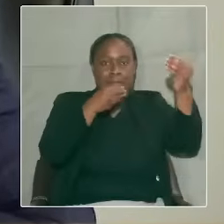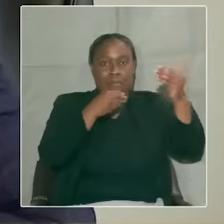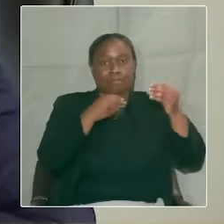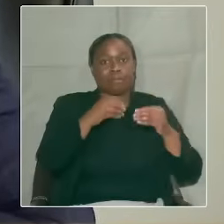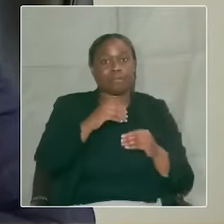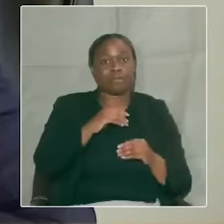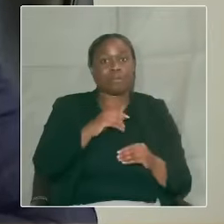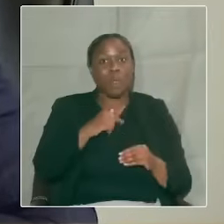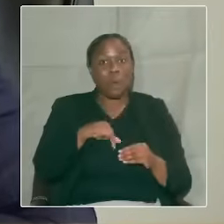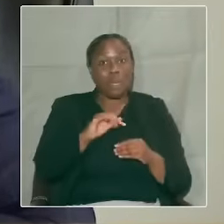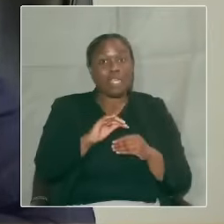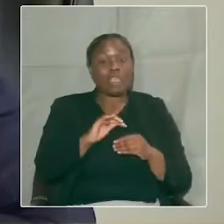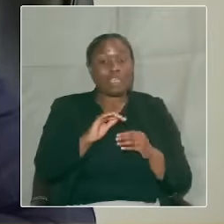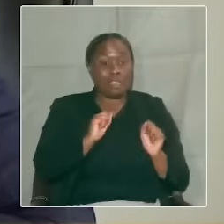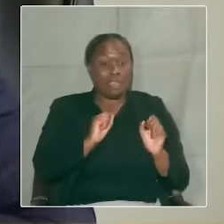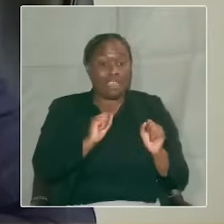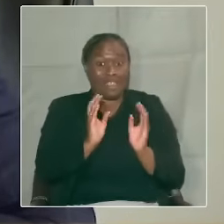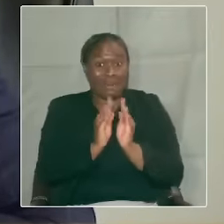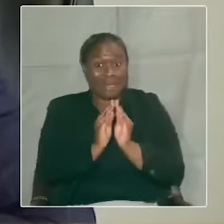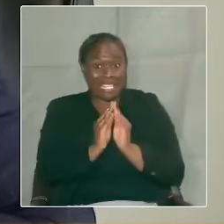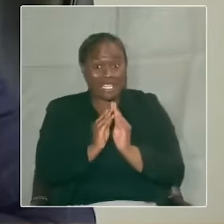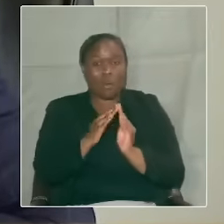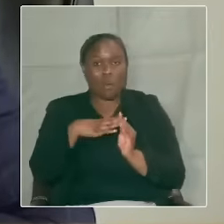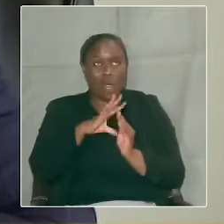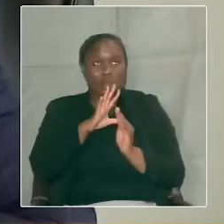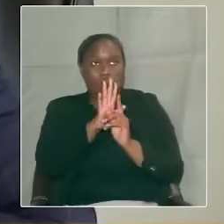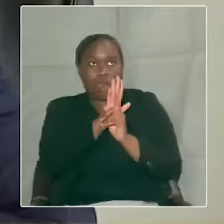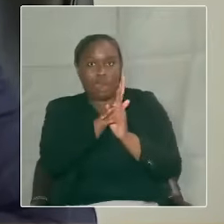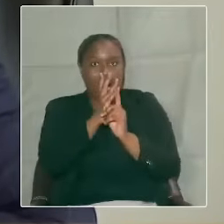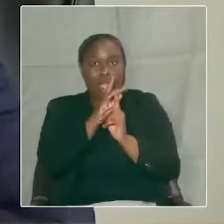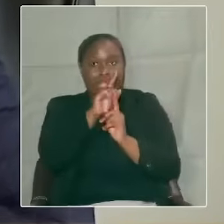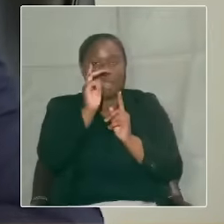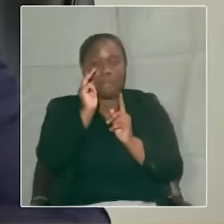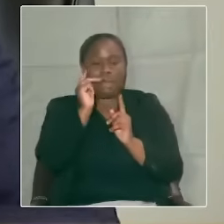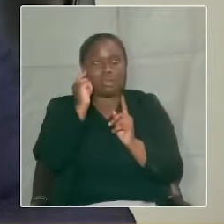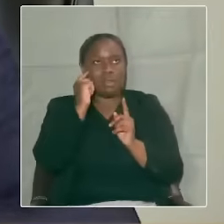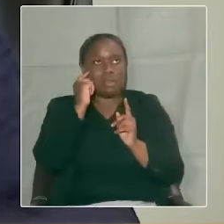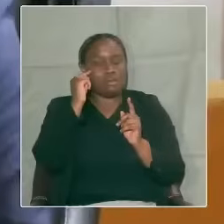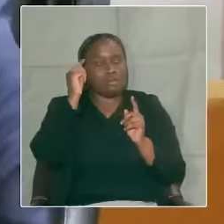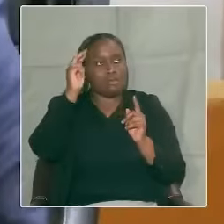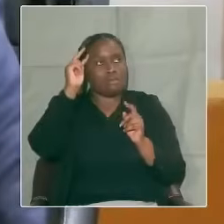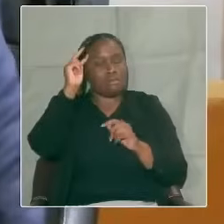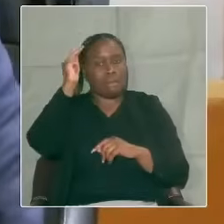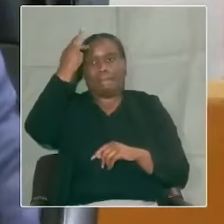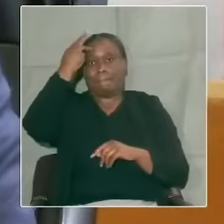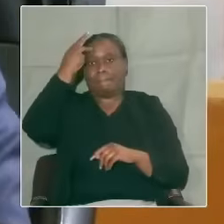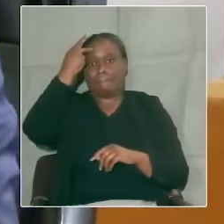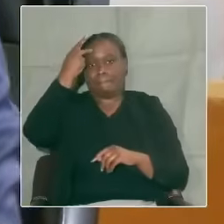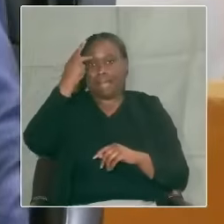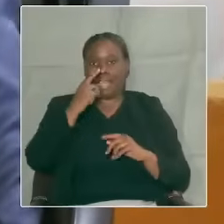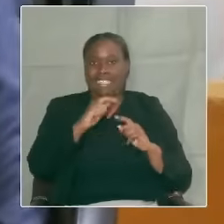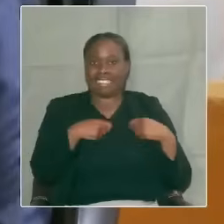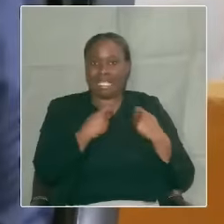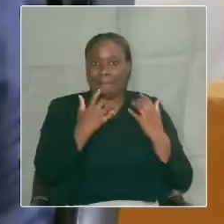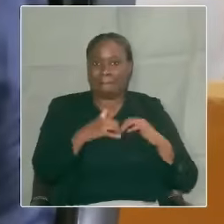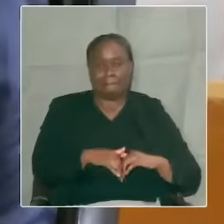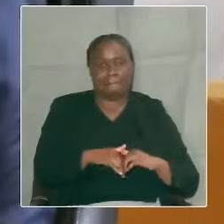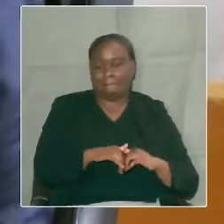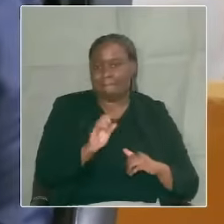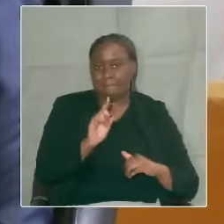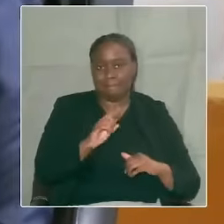to think otherwise about the team at this particular General, meeting. sorry to interrupt